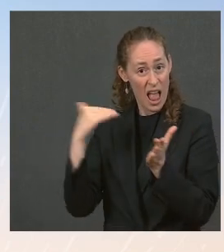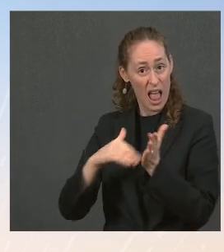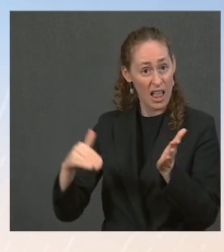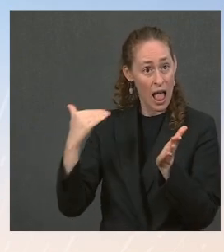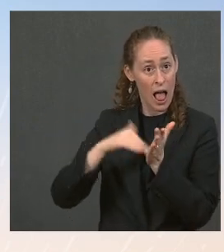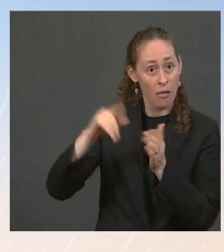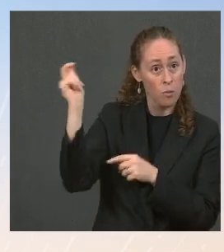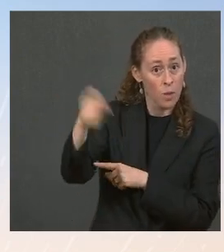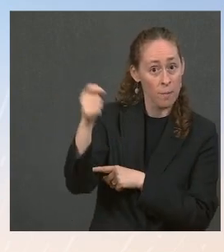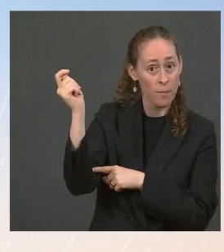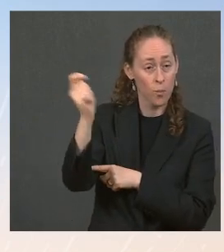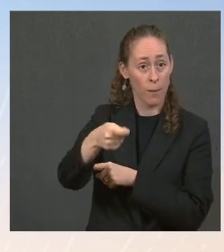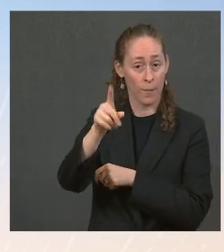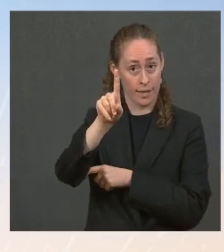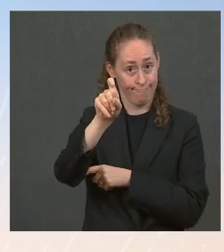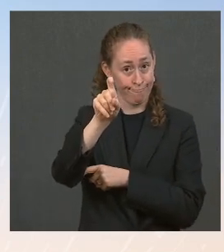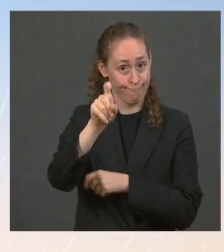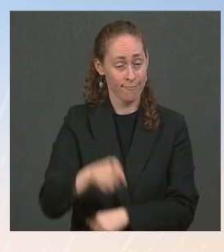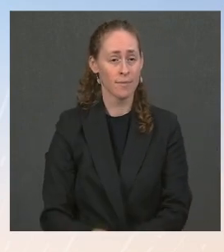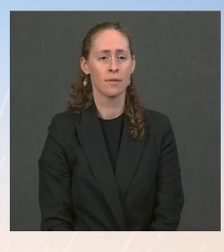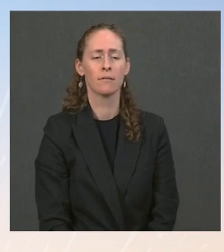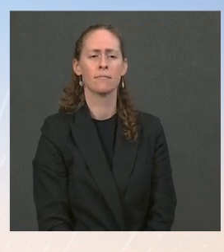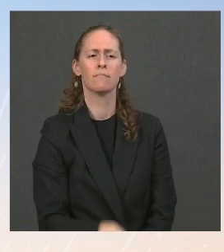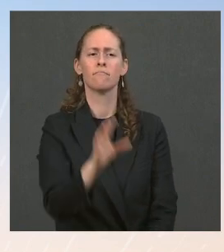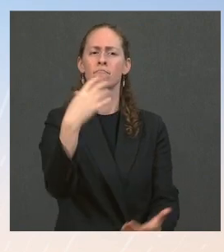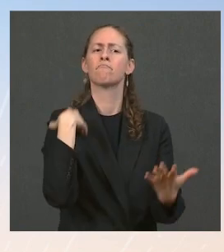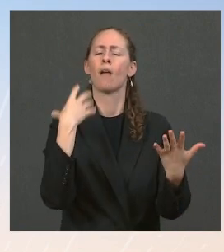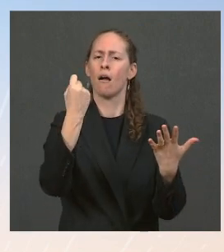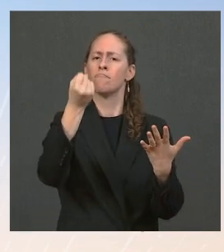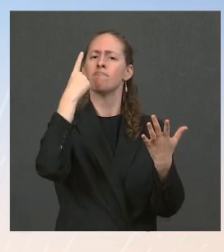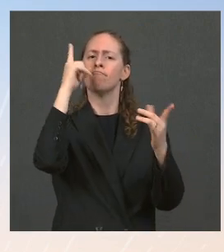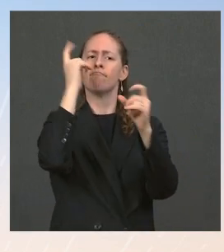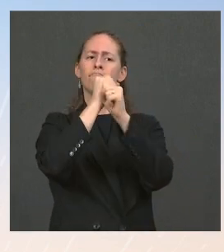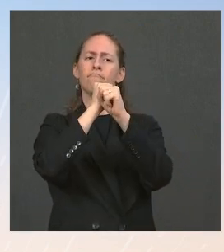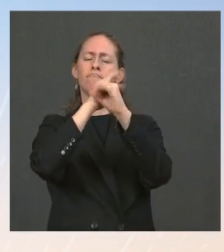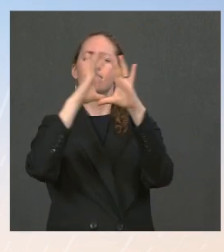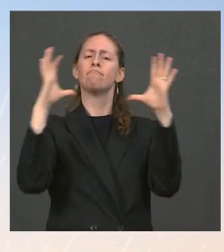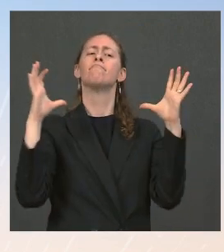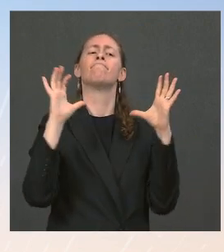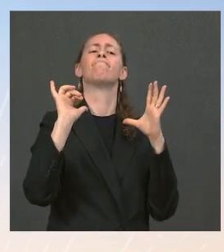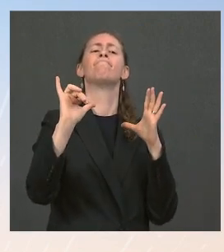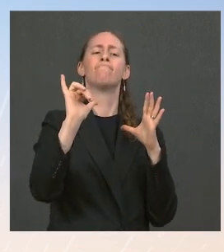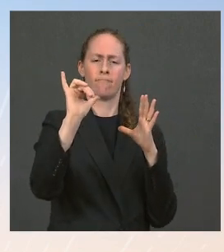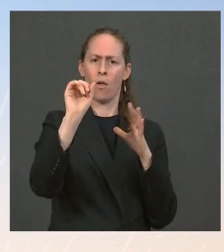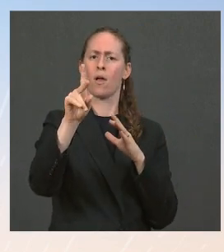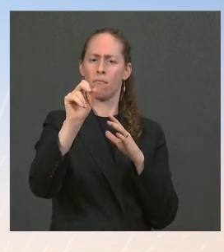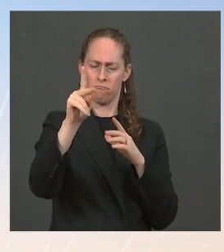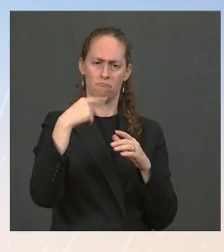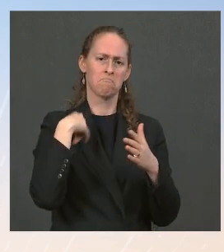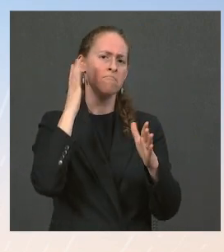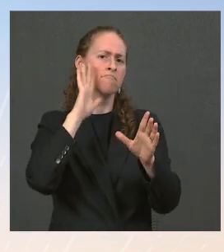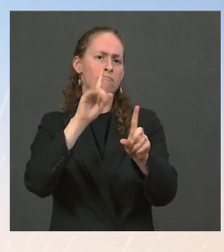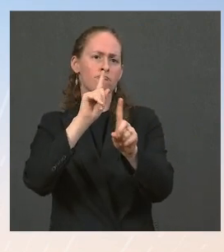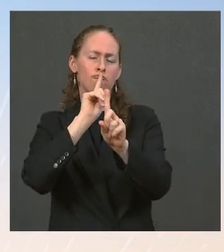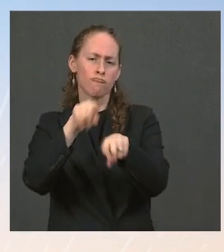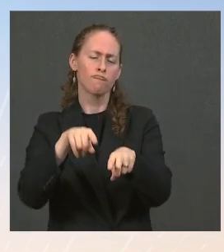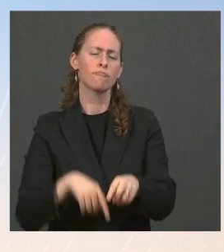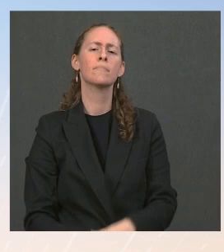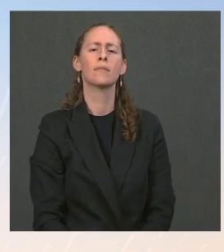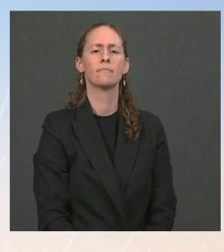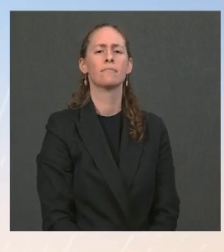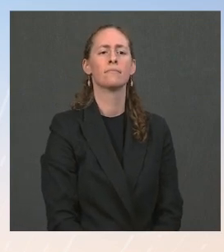issues. So I just wanted to have clarity on exactly what you were asking about, April. That's it. On the second piece,